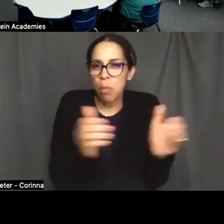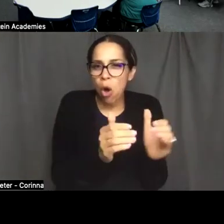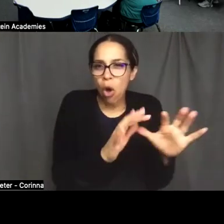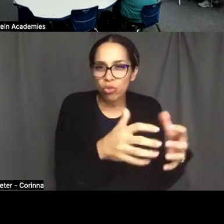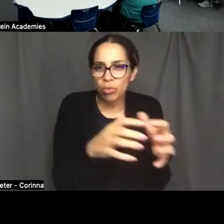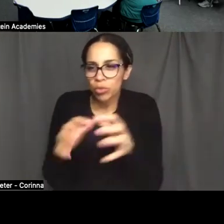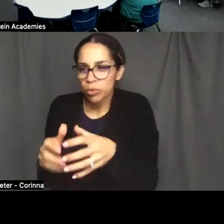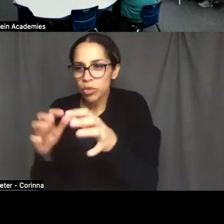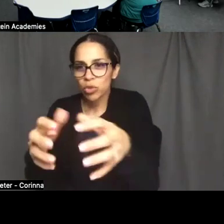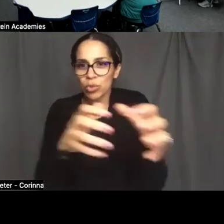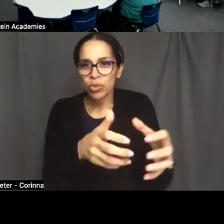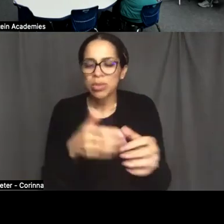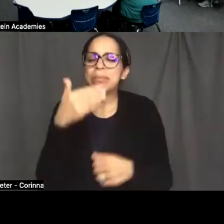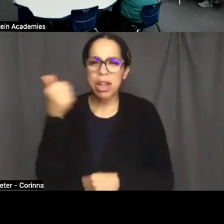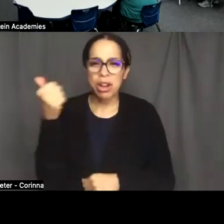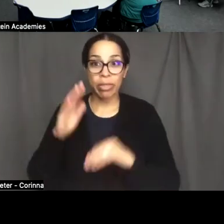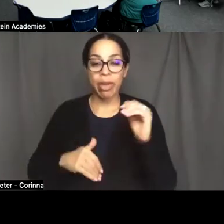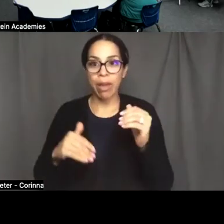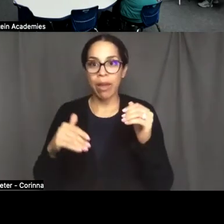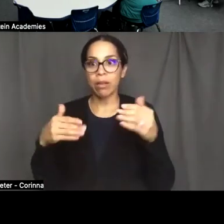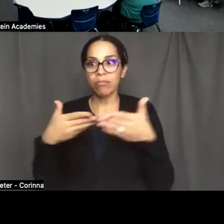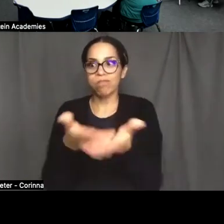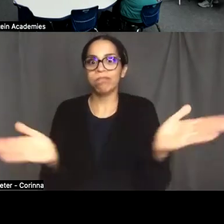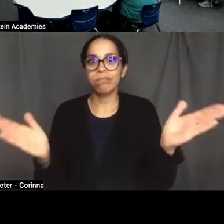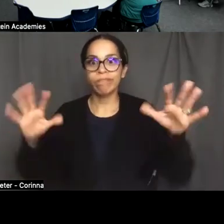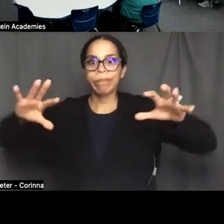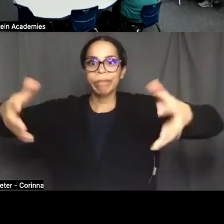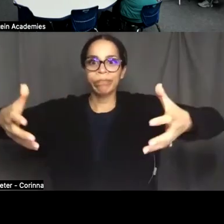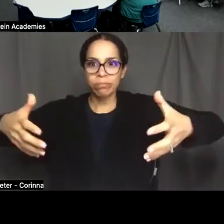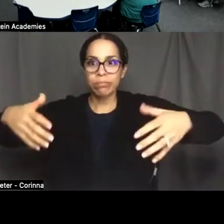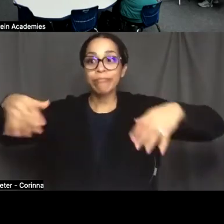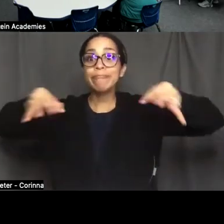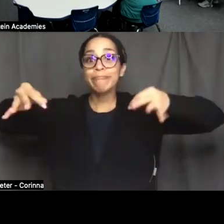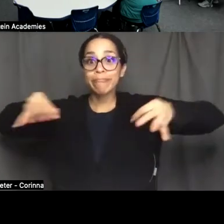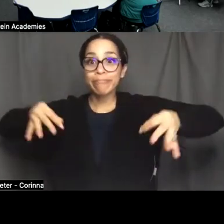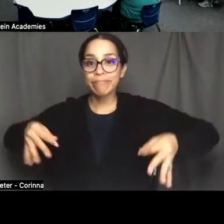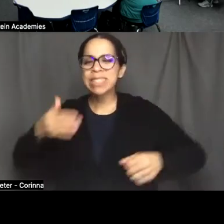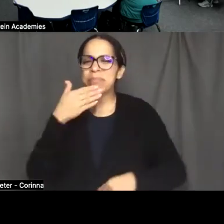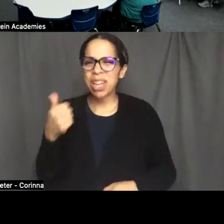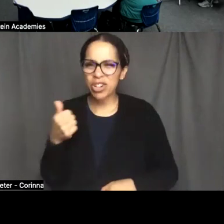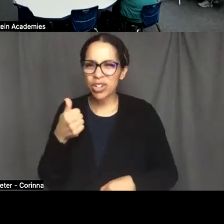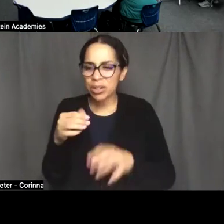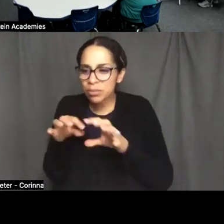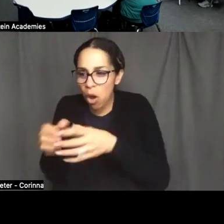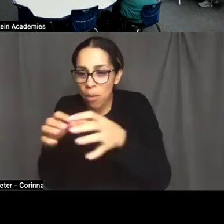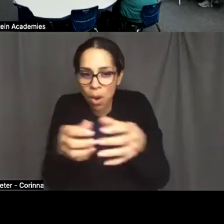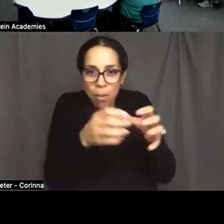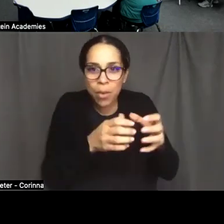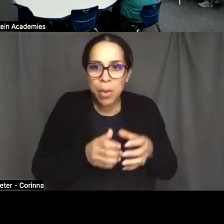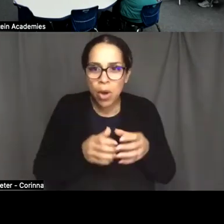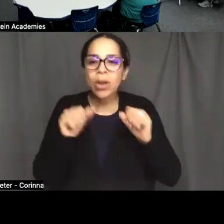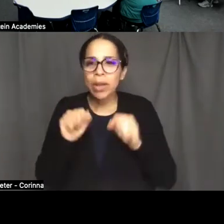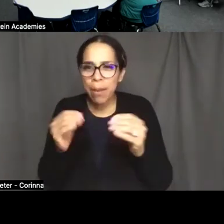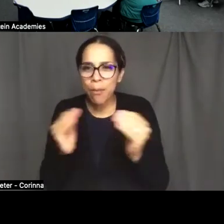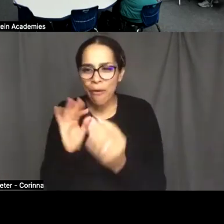class because you can give feedback more easily to a smaller group of kids. You can also kind of see getting